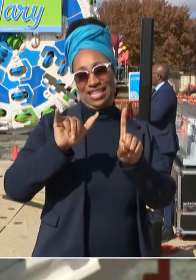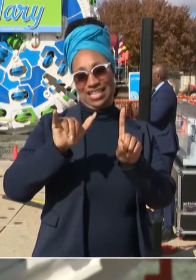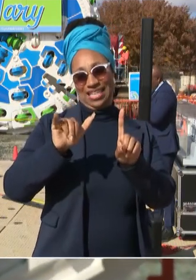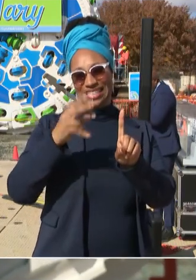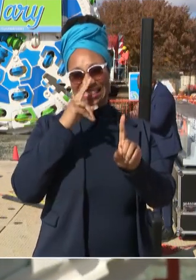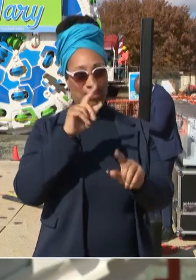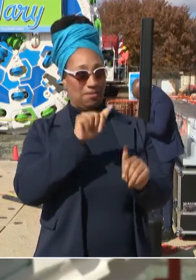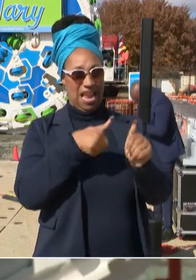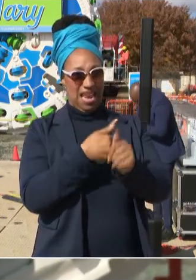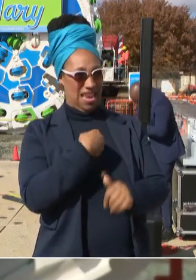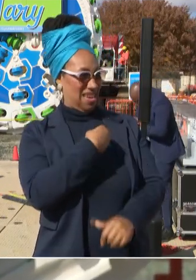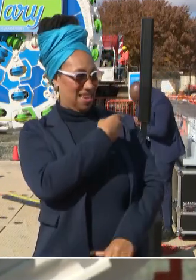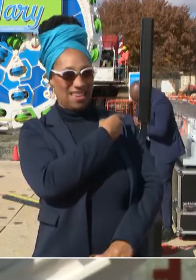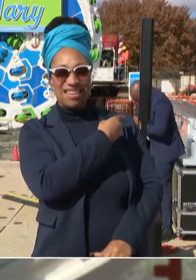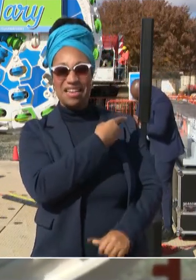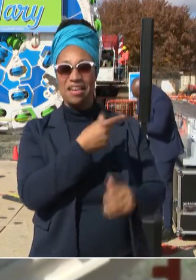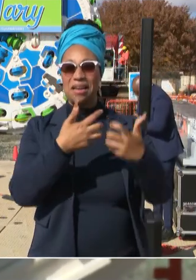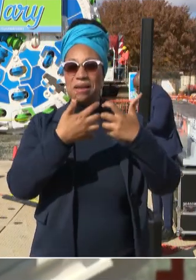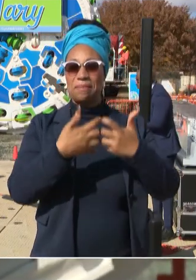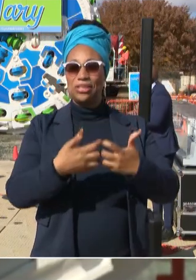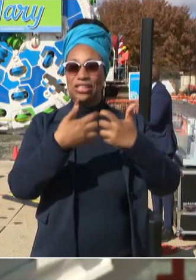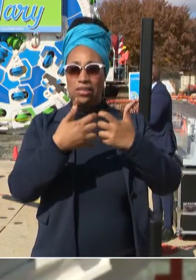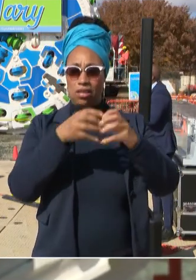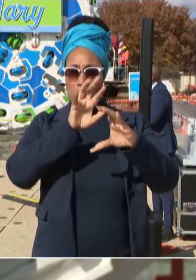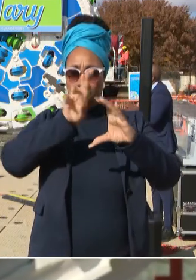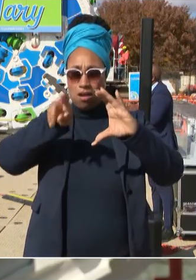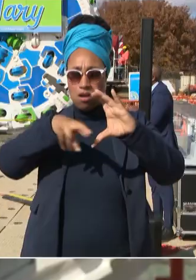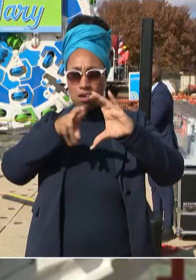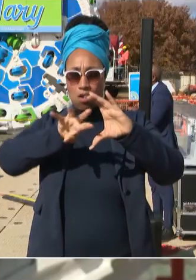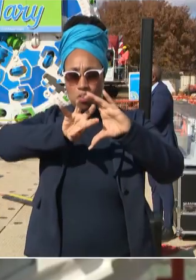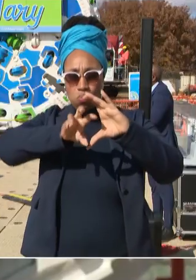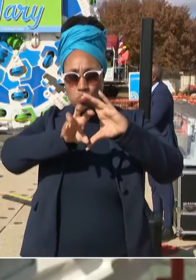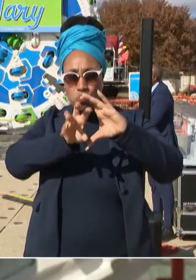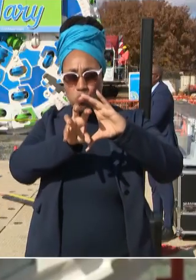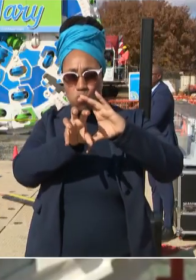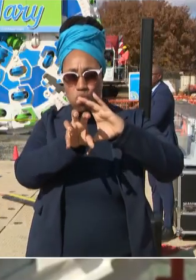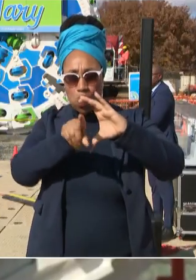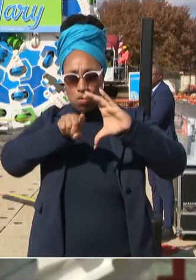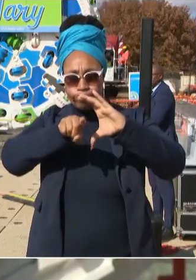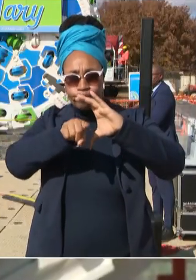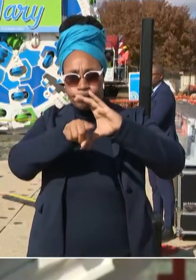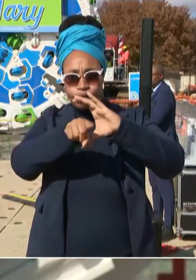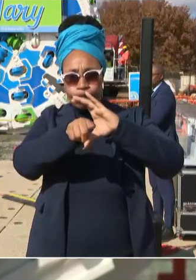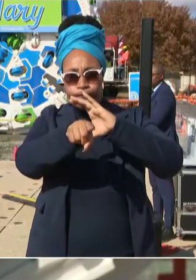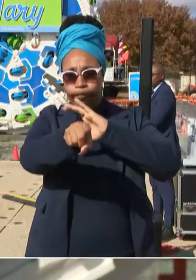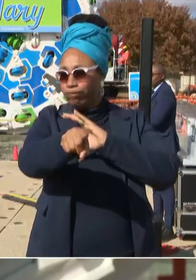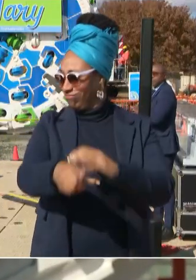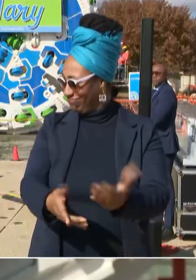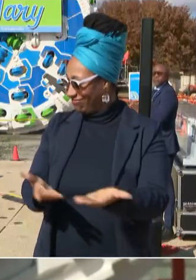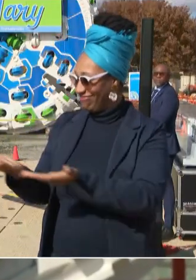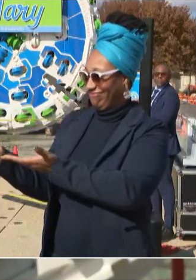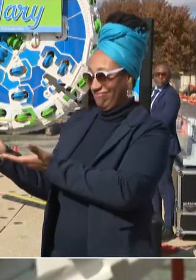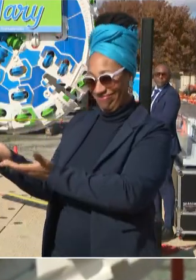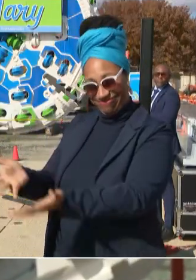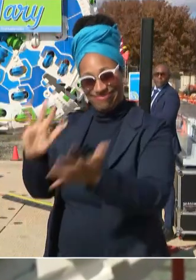Tunnel, the last leg of the Clean Rivers Project. That too deserves a round of applause.